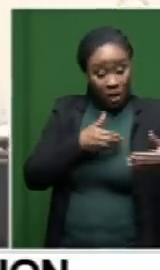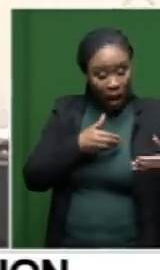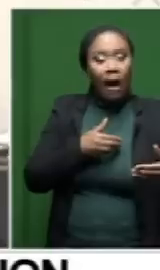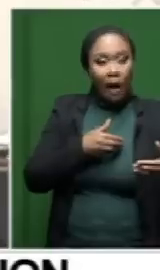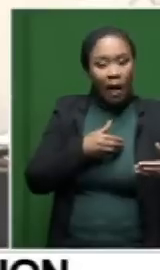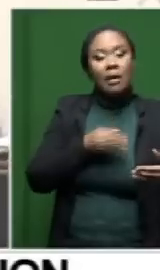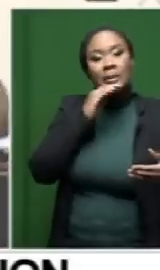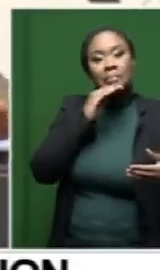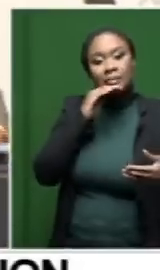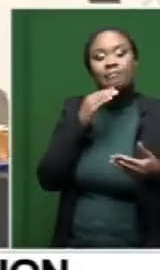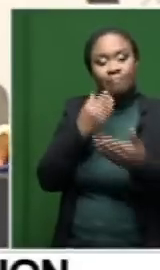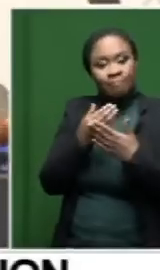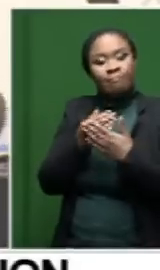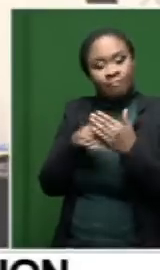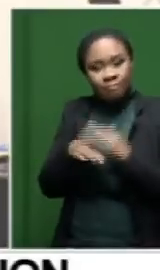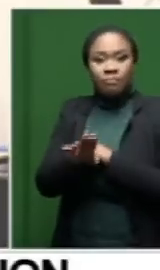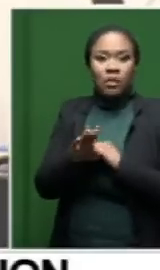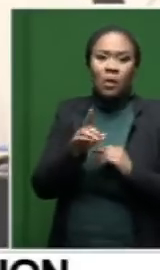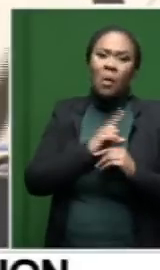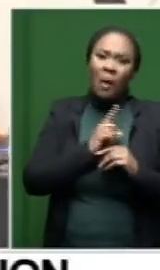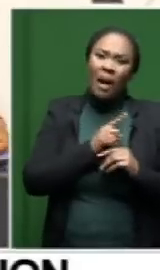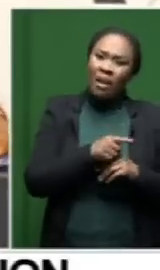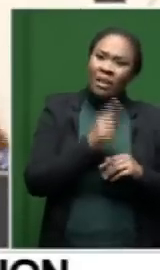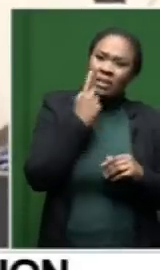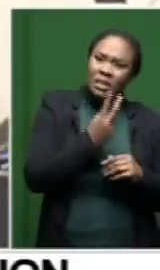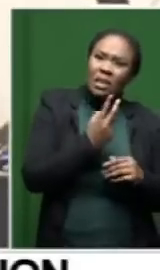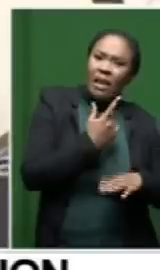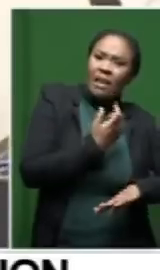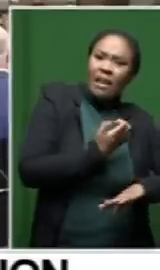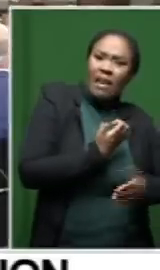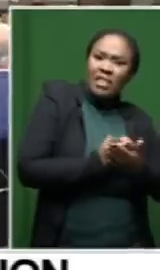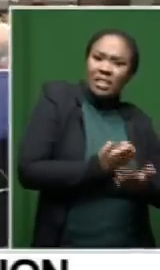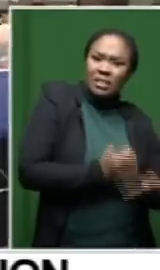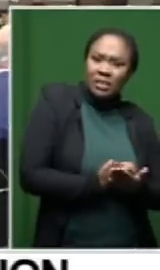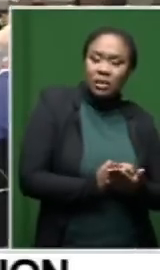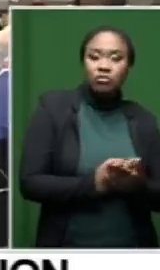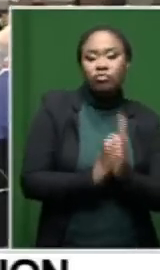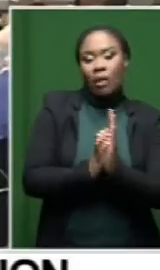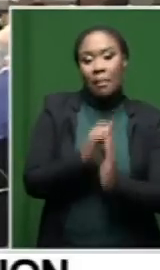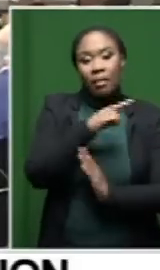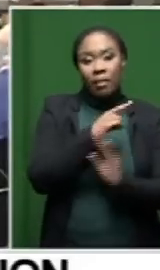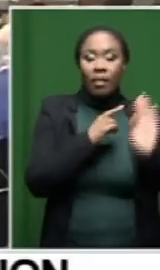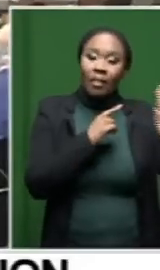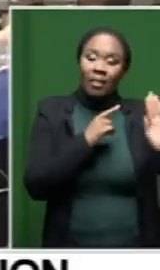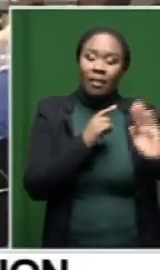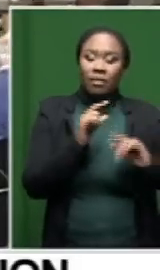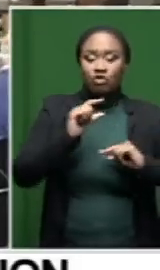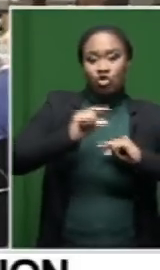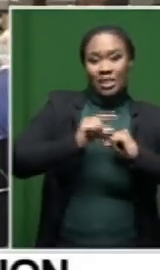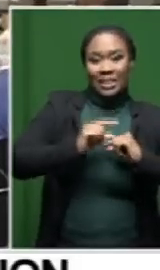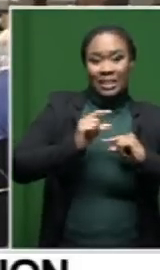basis, not conclusive evidence, because these two are separate processes, could provide a basis. The Transnet